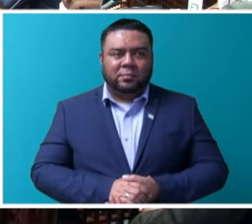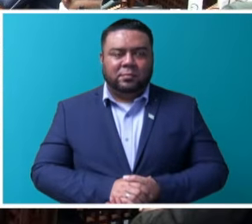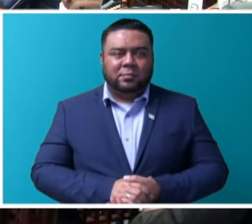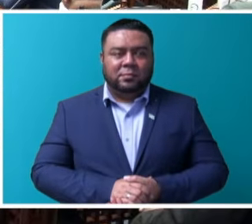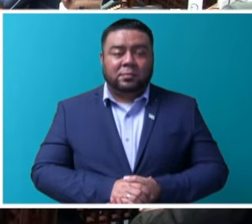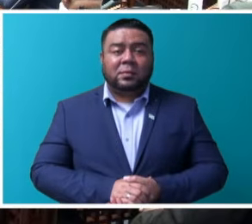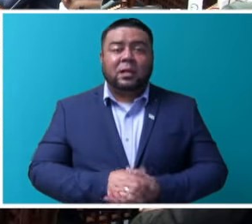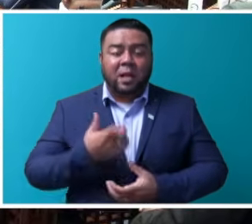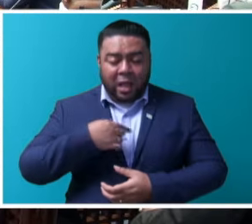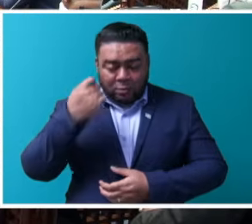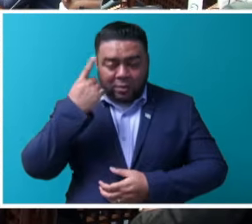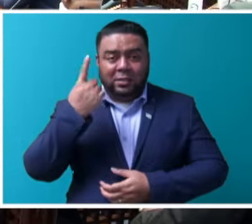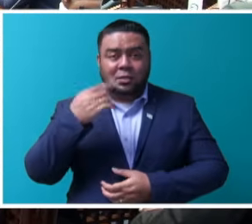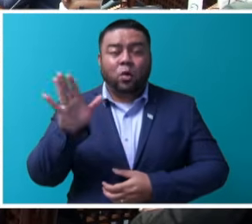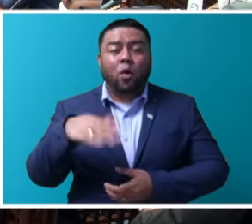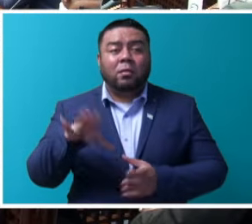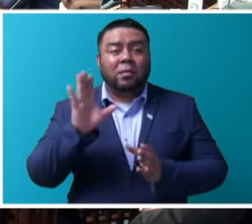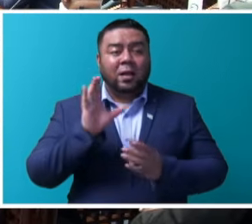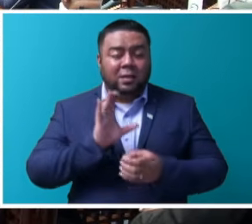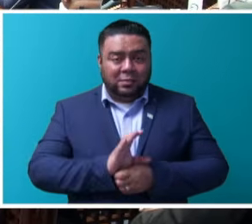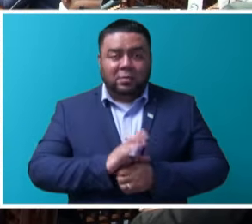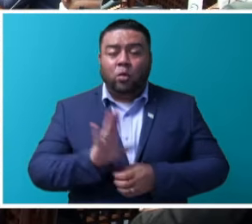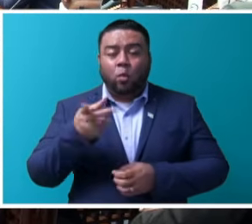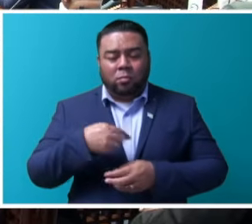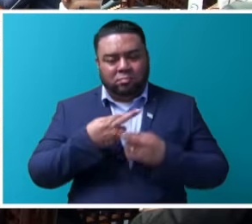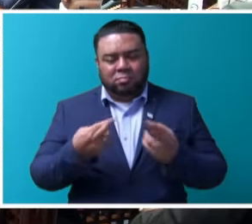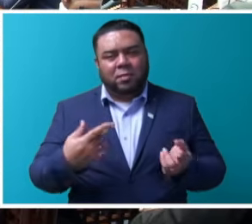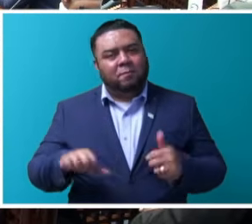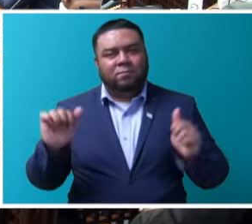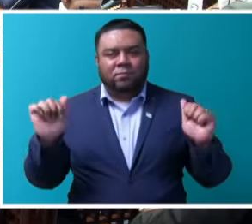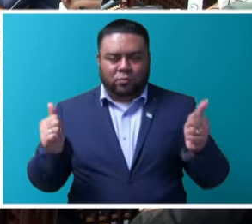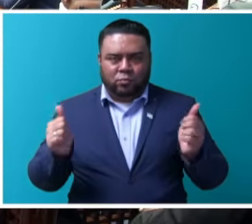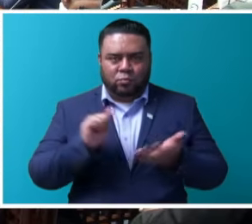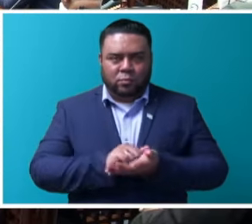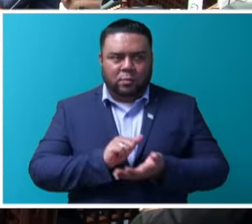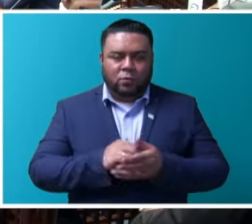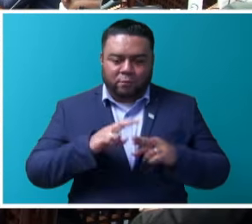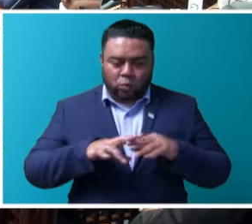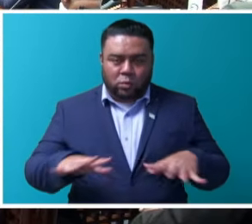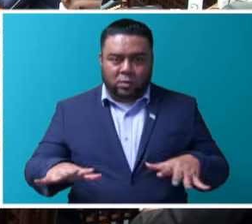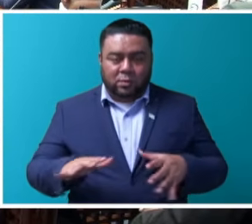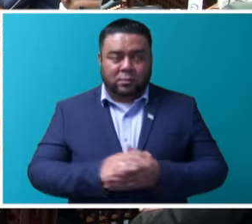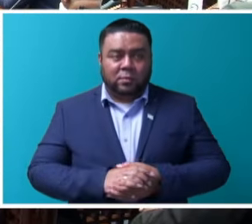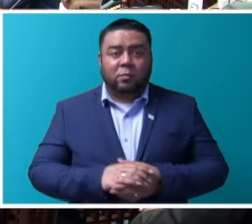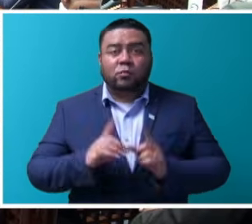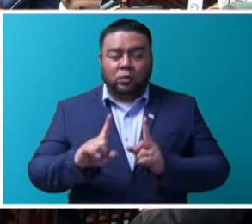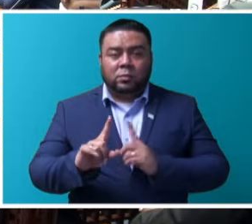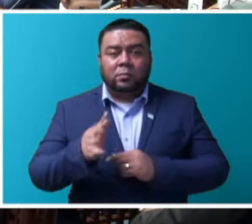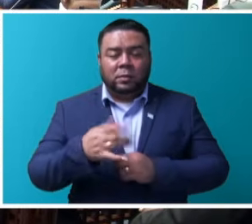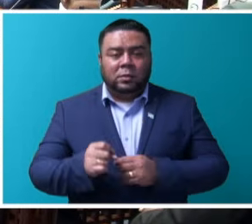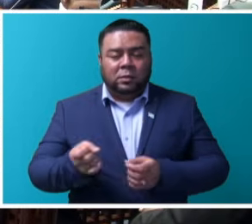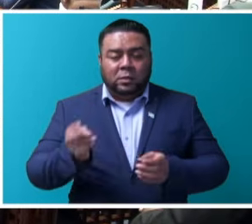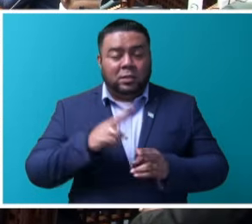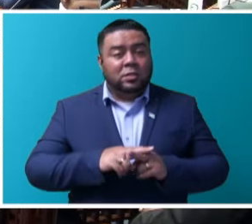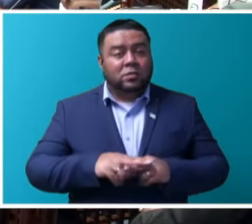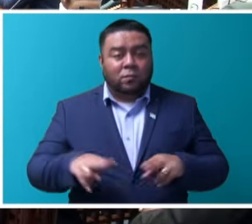I recognize that all the customary and traditional rituals have been completed, followed by his interment a week